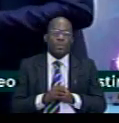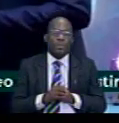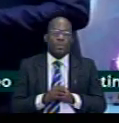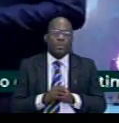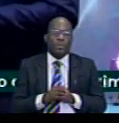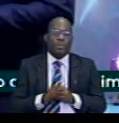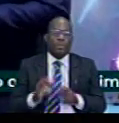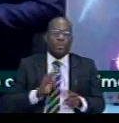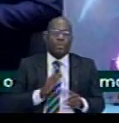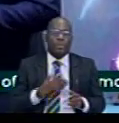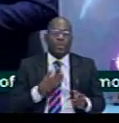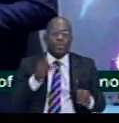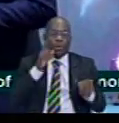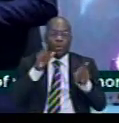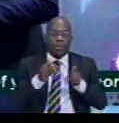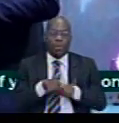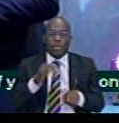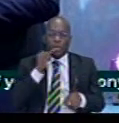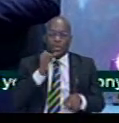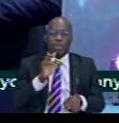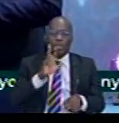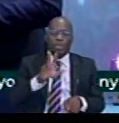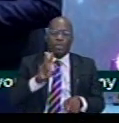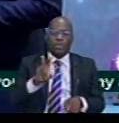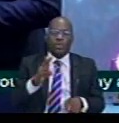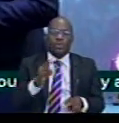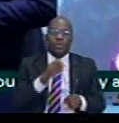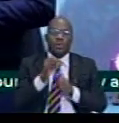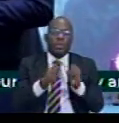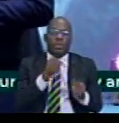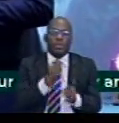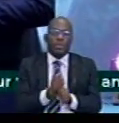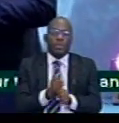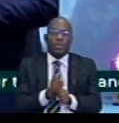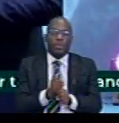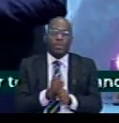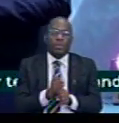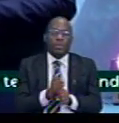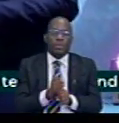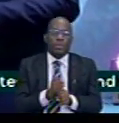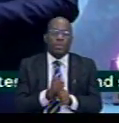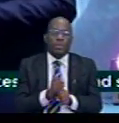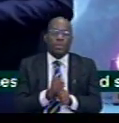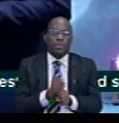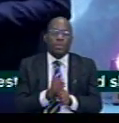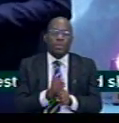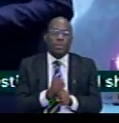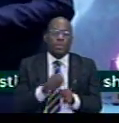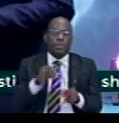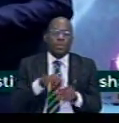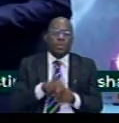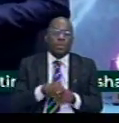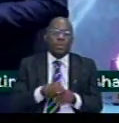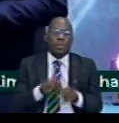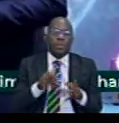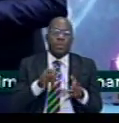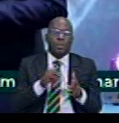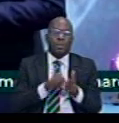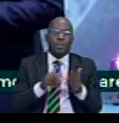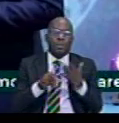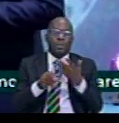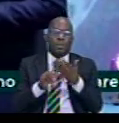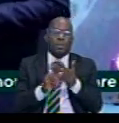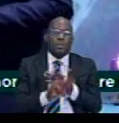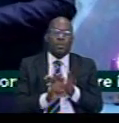Our sister here is 32 years old. Her name is Dela Adioda. In May 2020, she fell